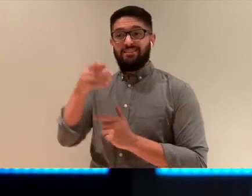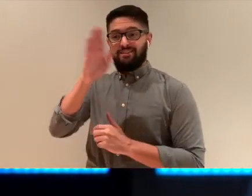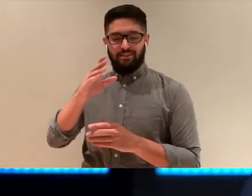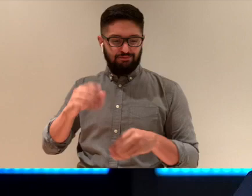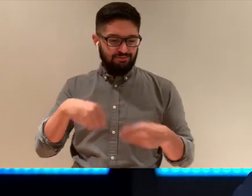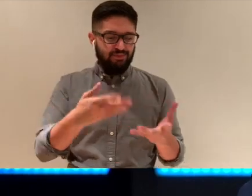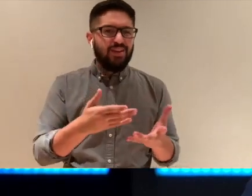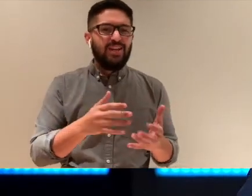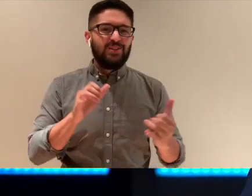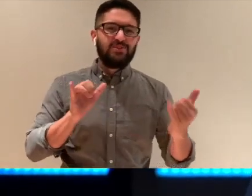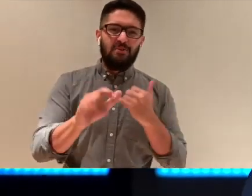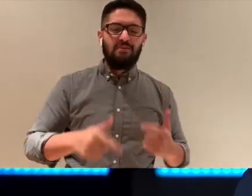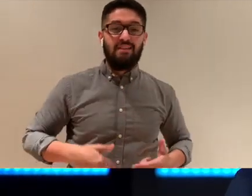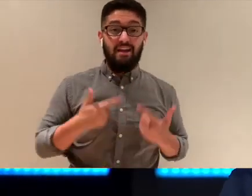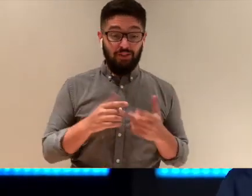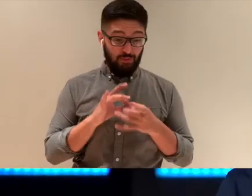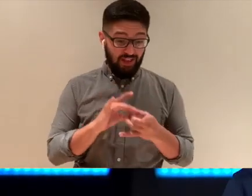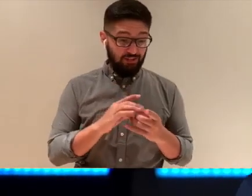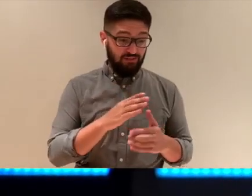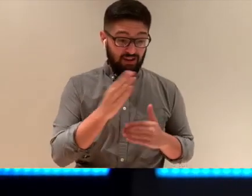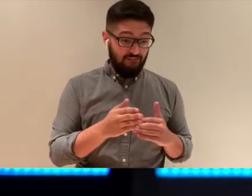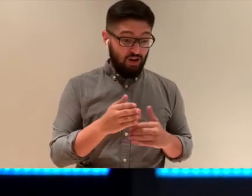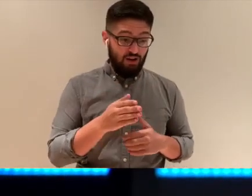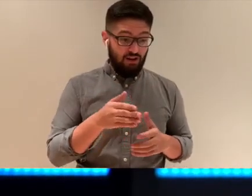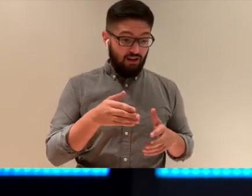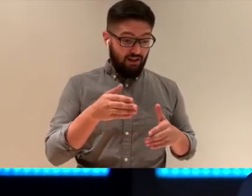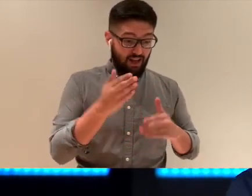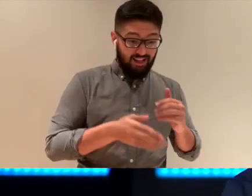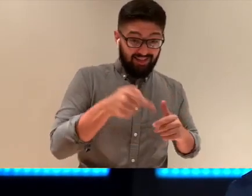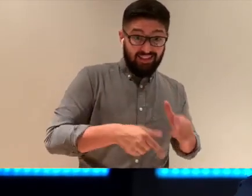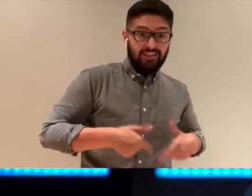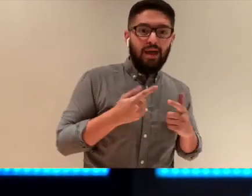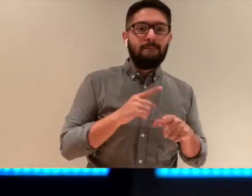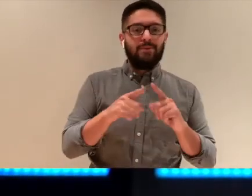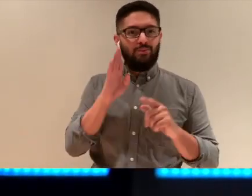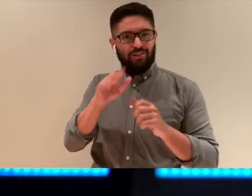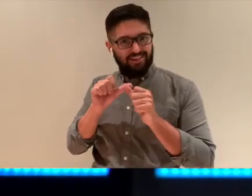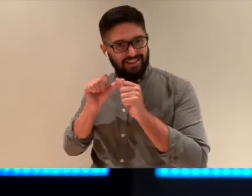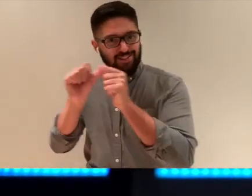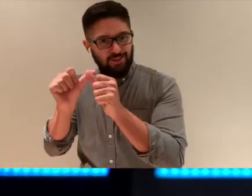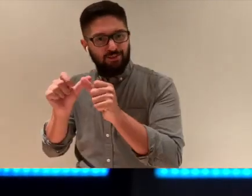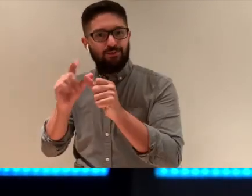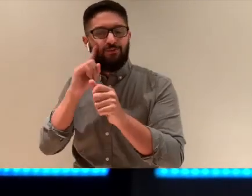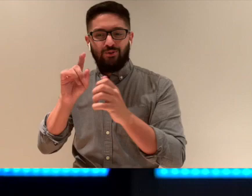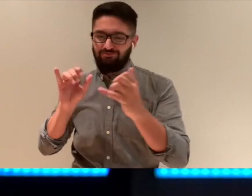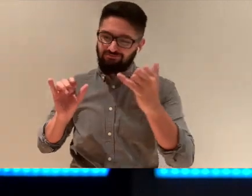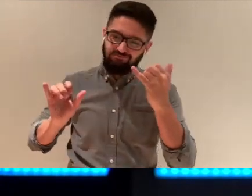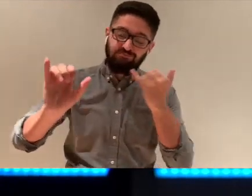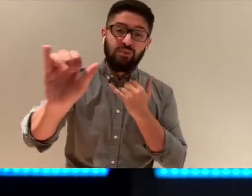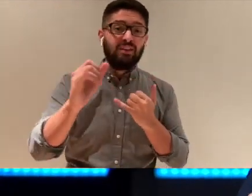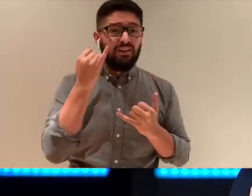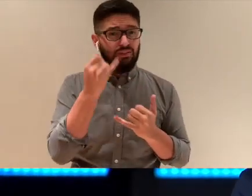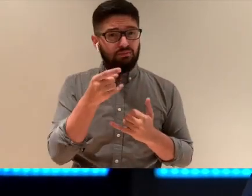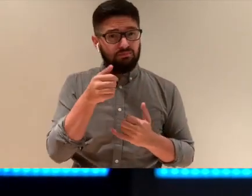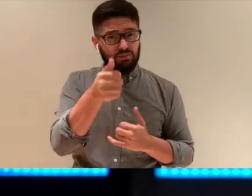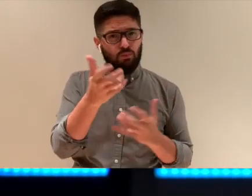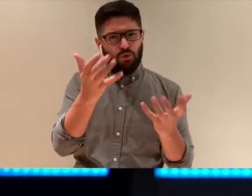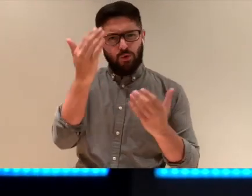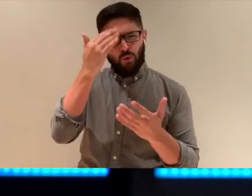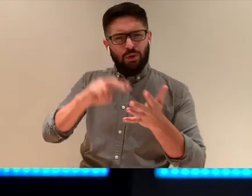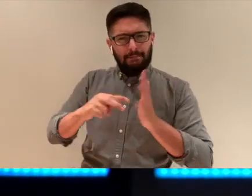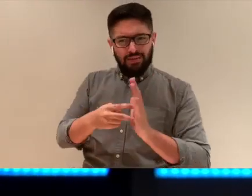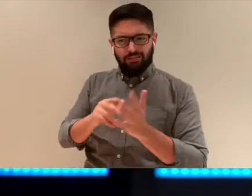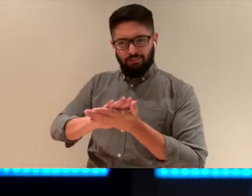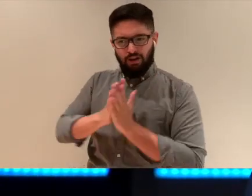you eternal life. You start a relationship that will never end through this life, but also will carry on for all of eternity. And so if you want to know what it